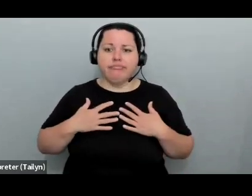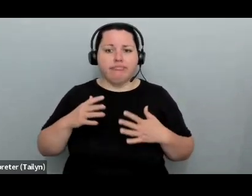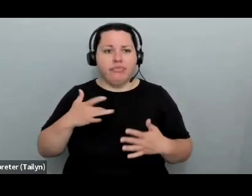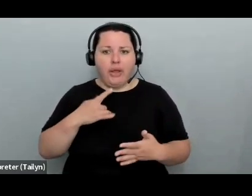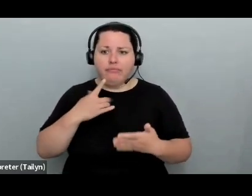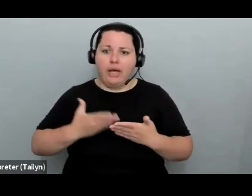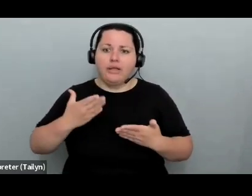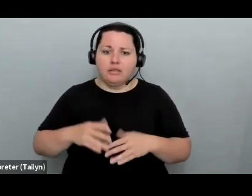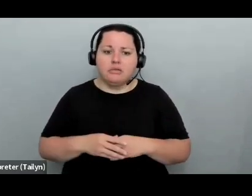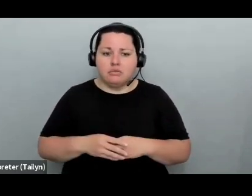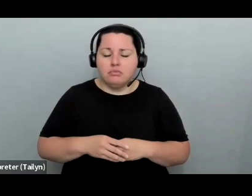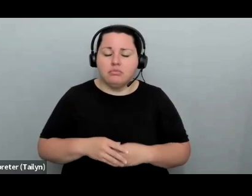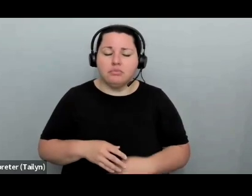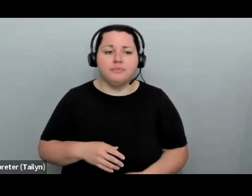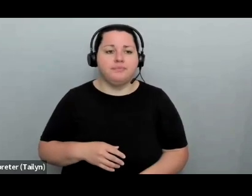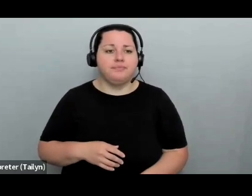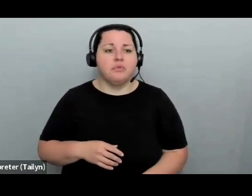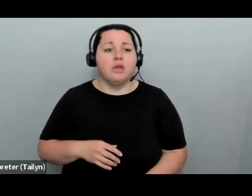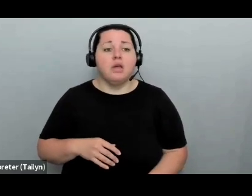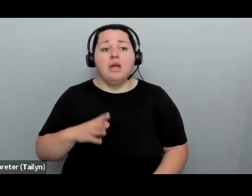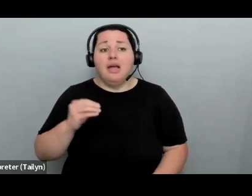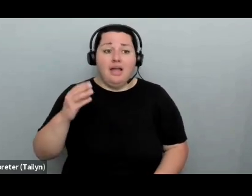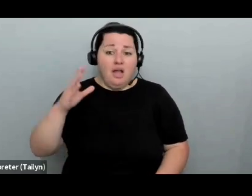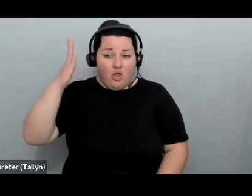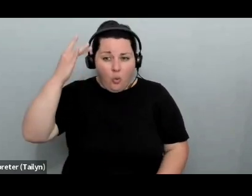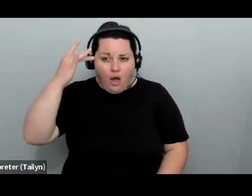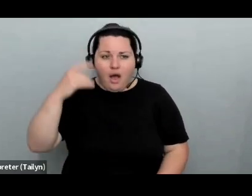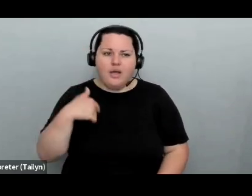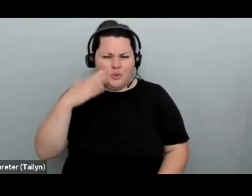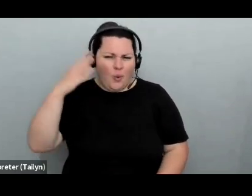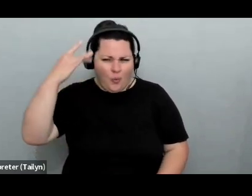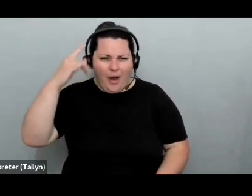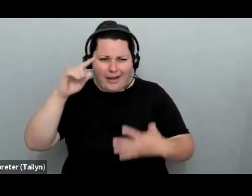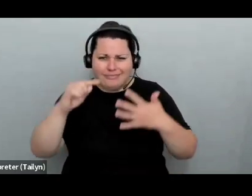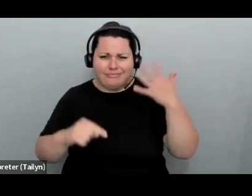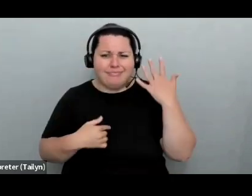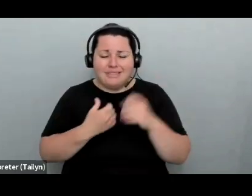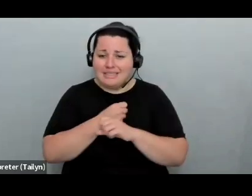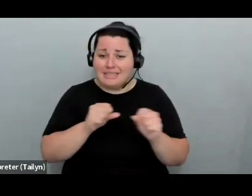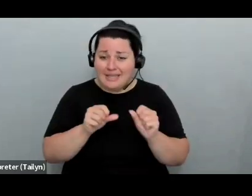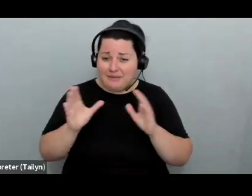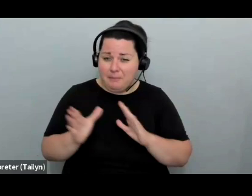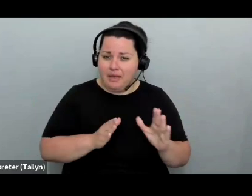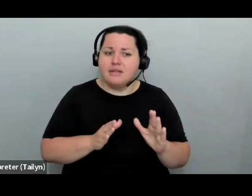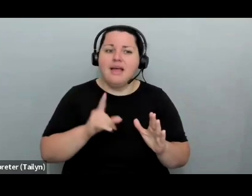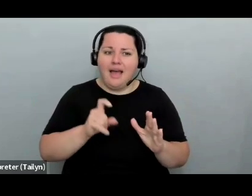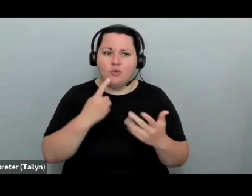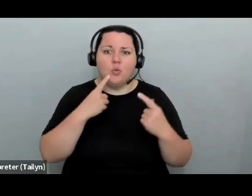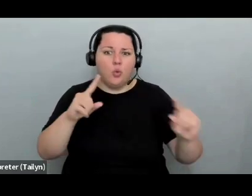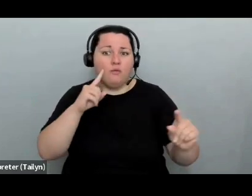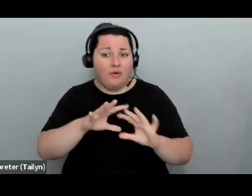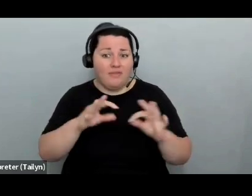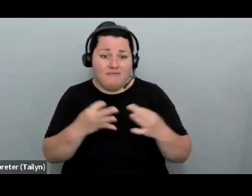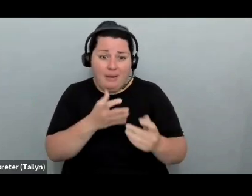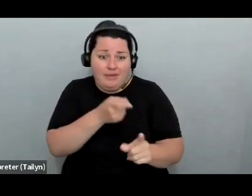validated and valued. And the whys, we know the whys, right? Safety plans need to work for the